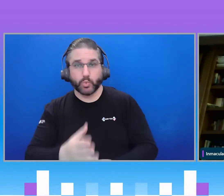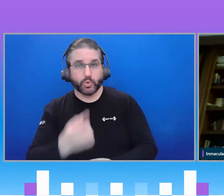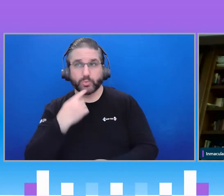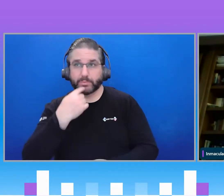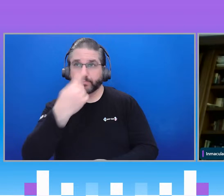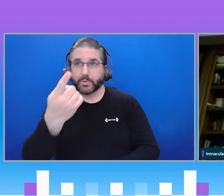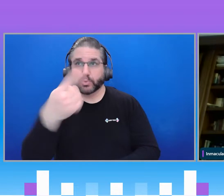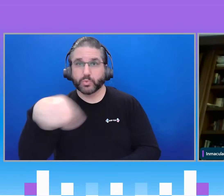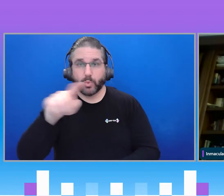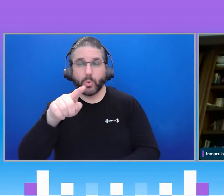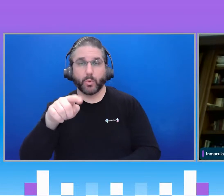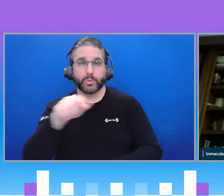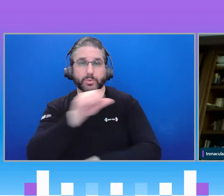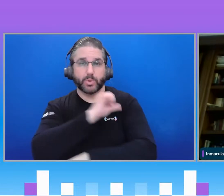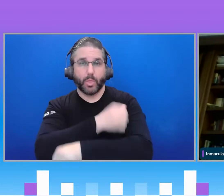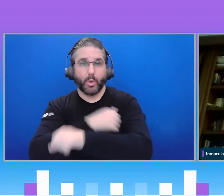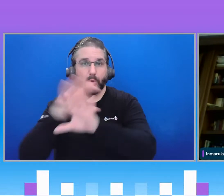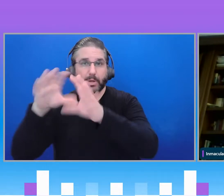would